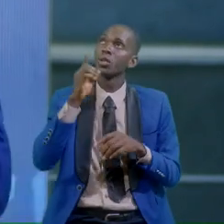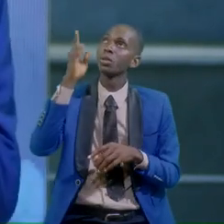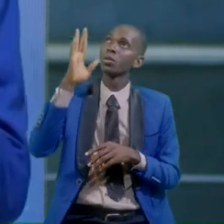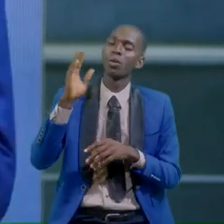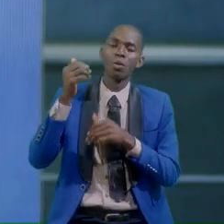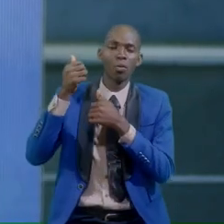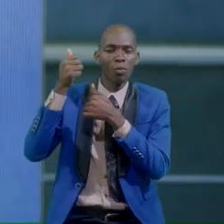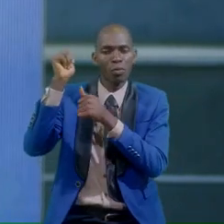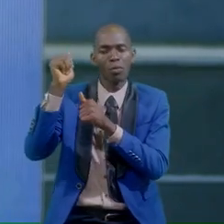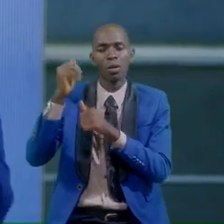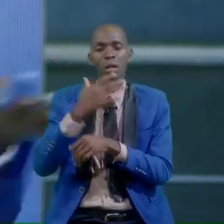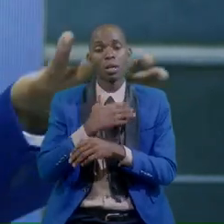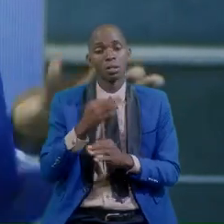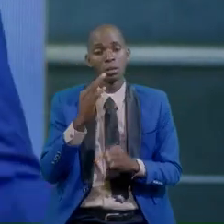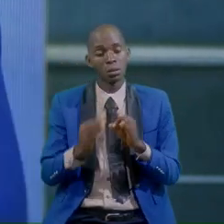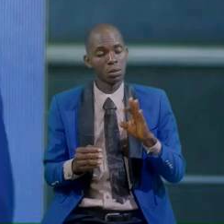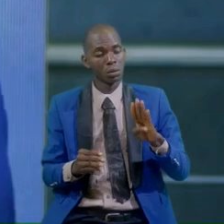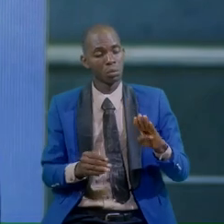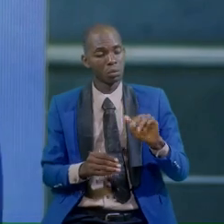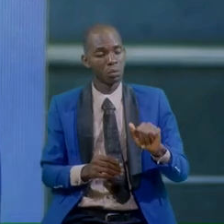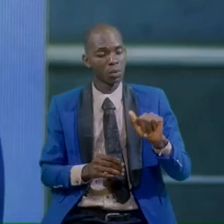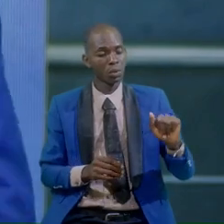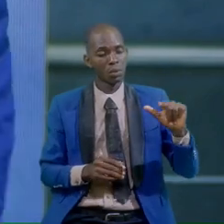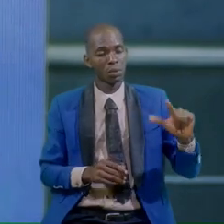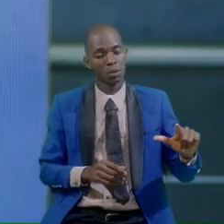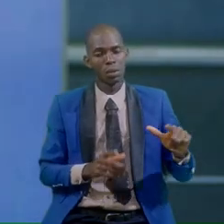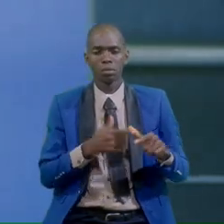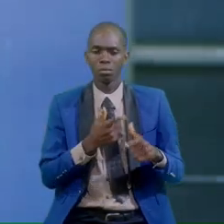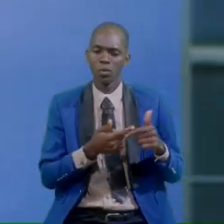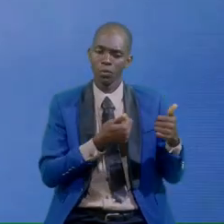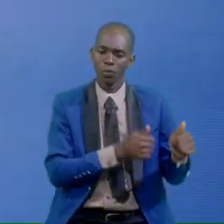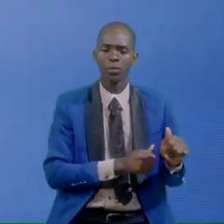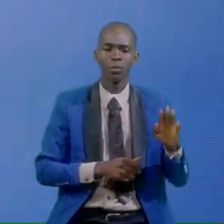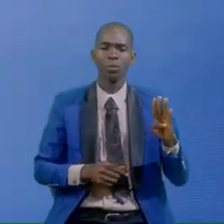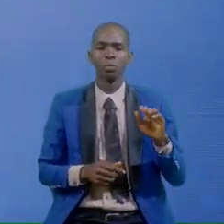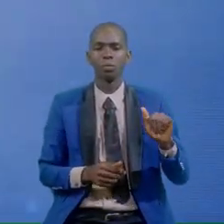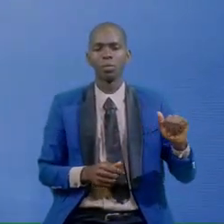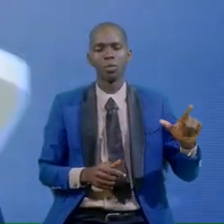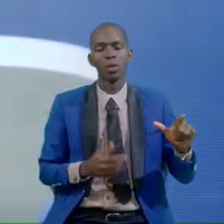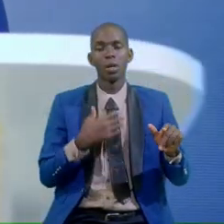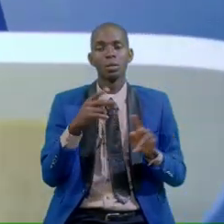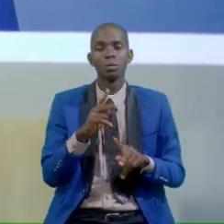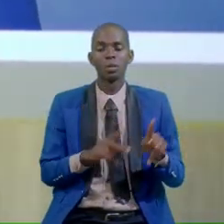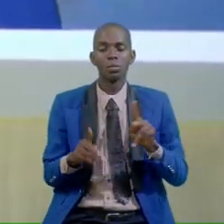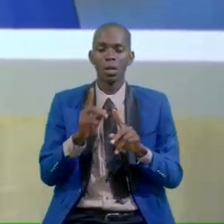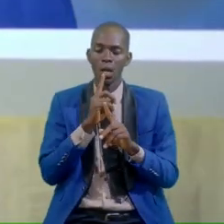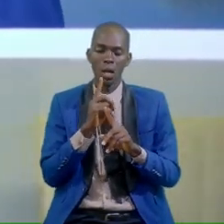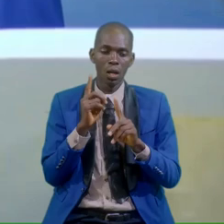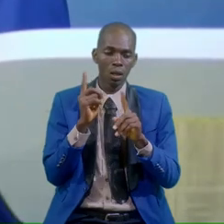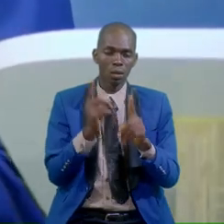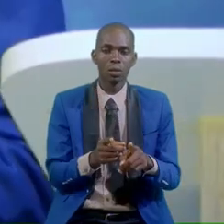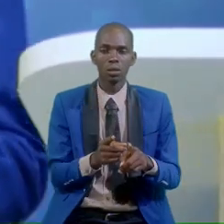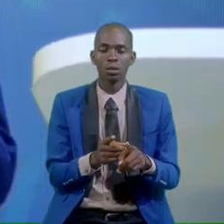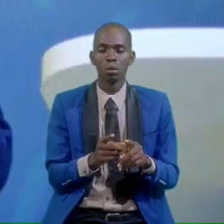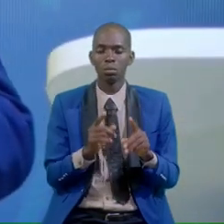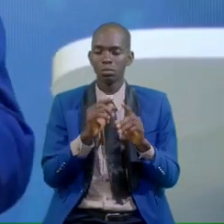And if Baal, then follow him. And the people answered him